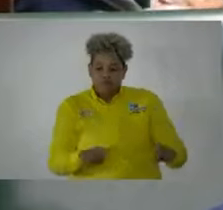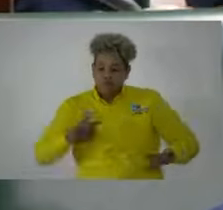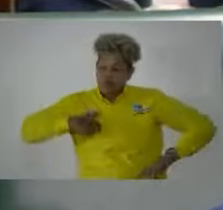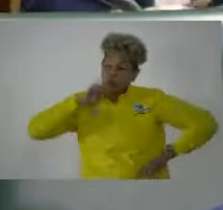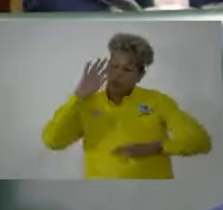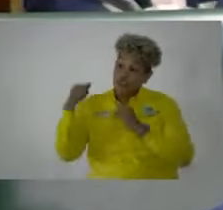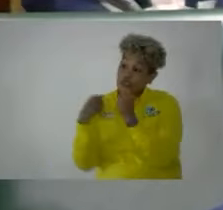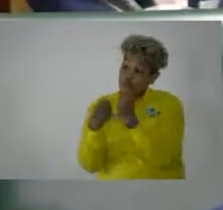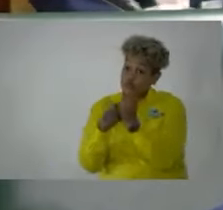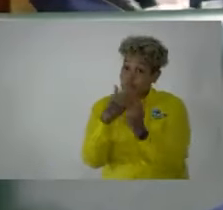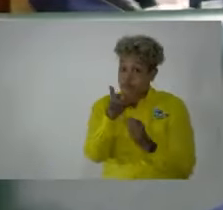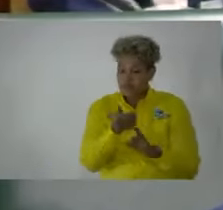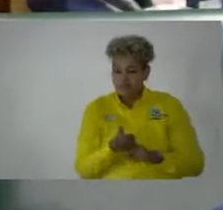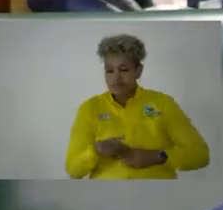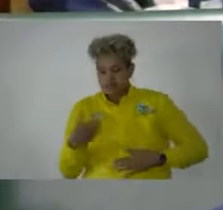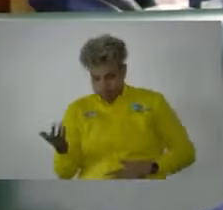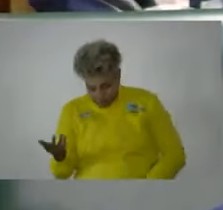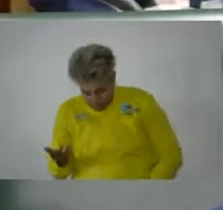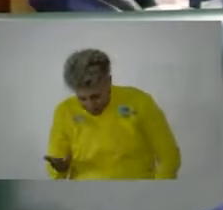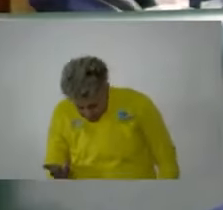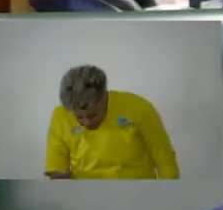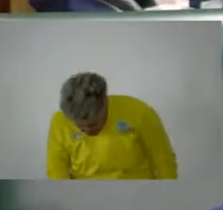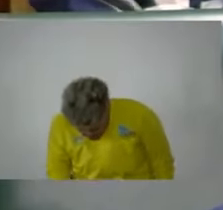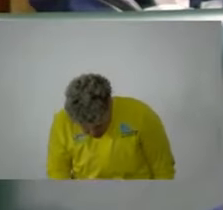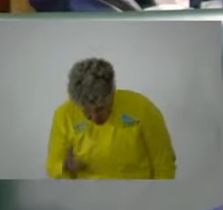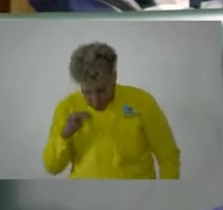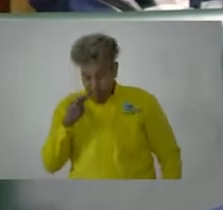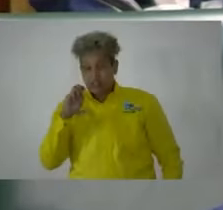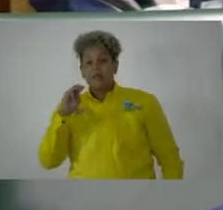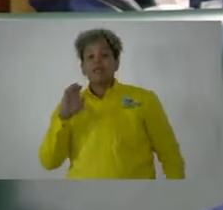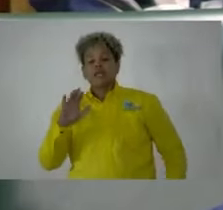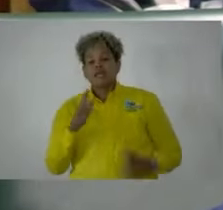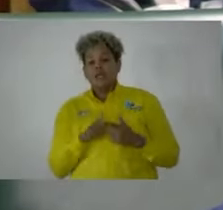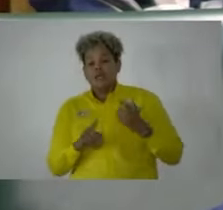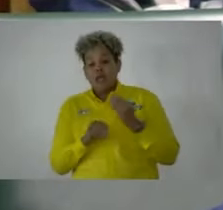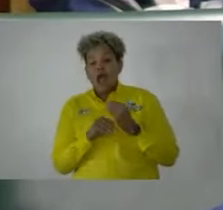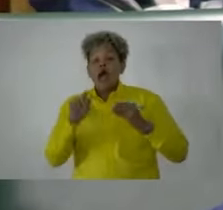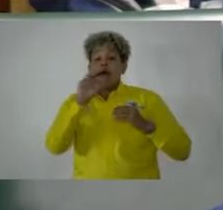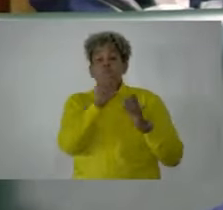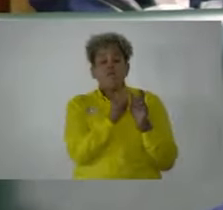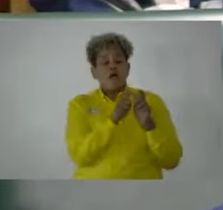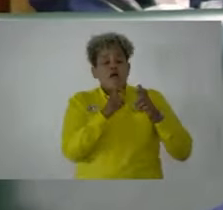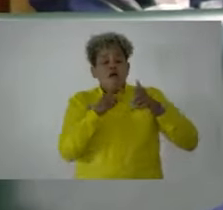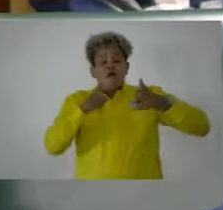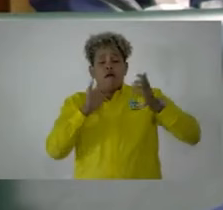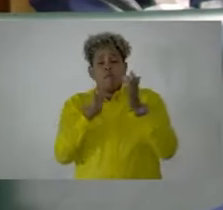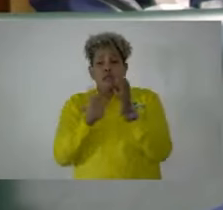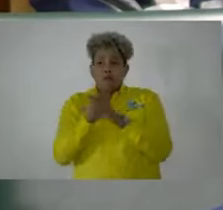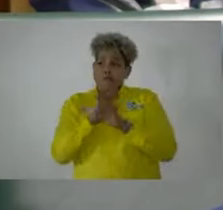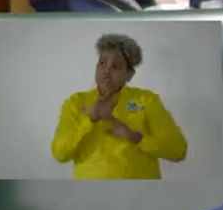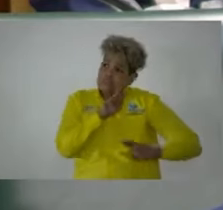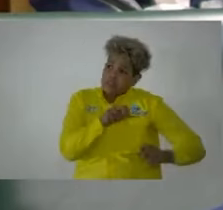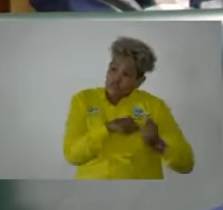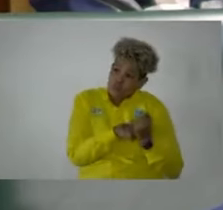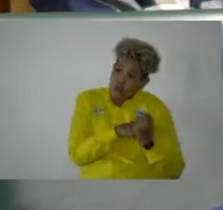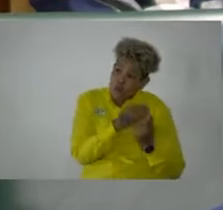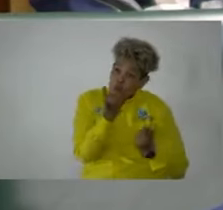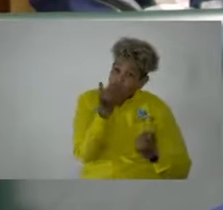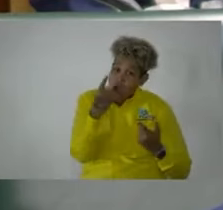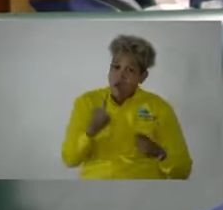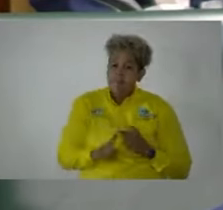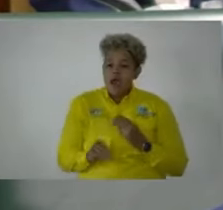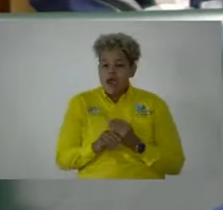will support the MSMEs, micro, small, medium-sized enterprises,